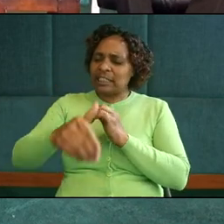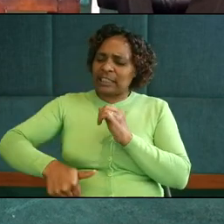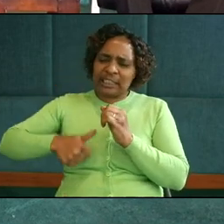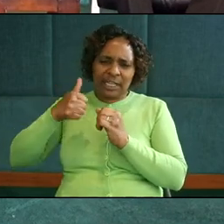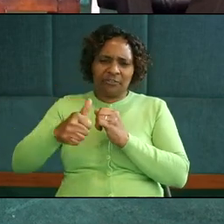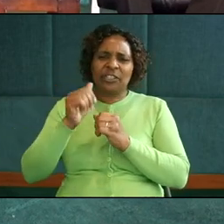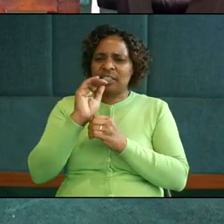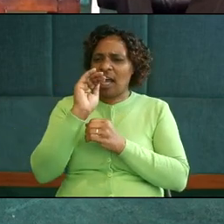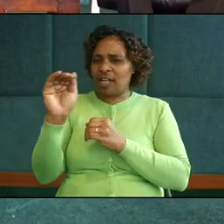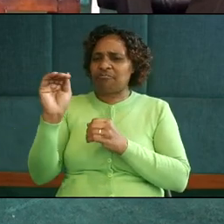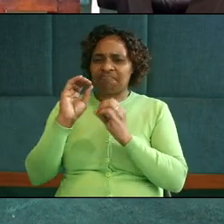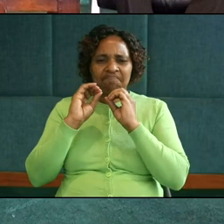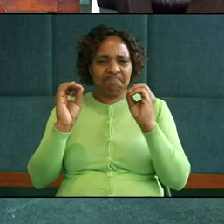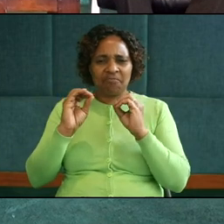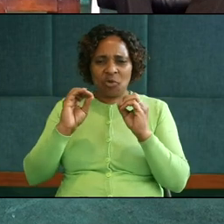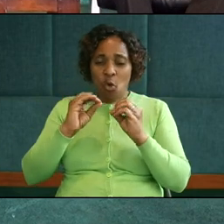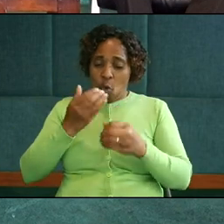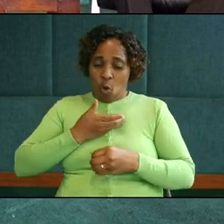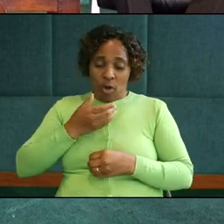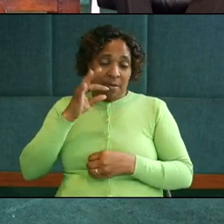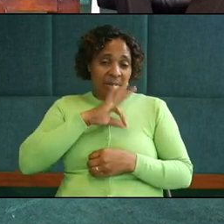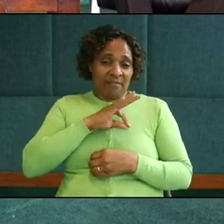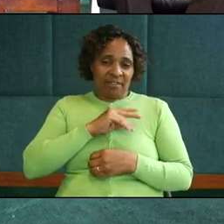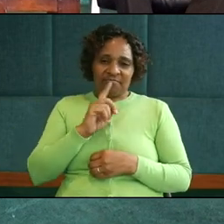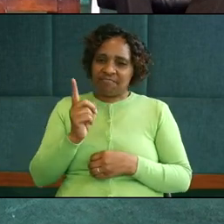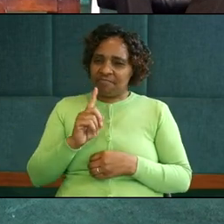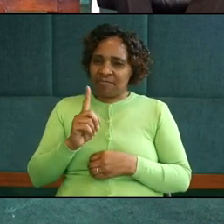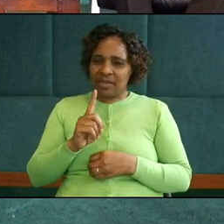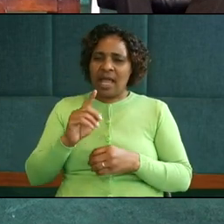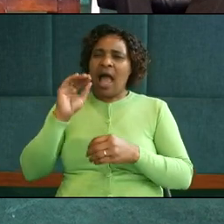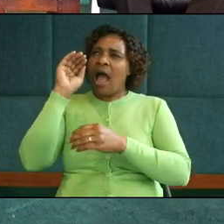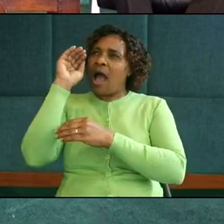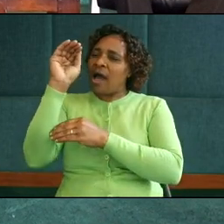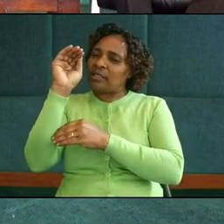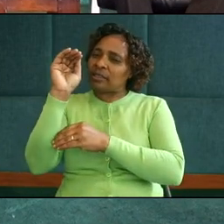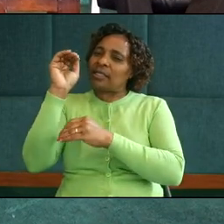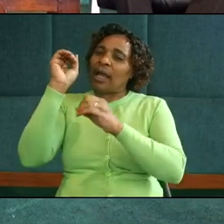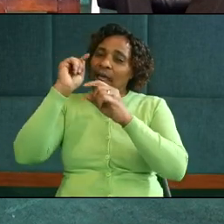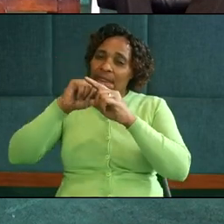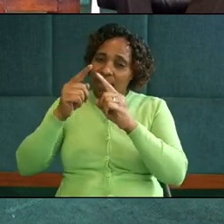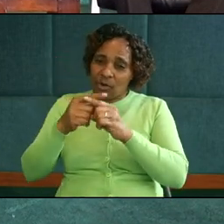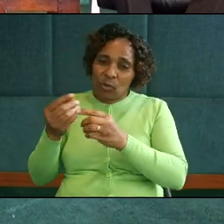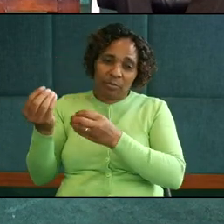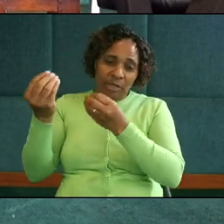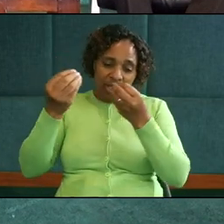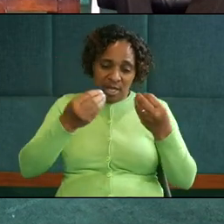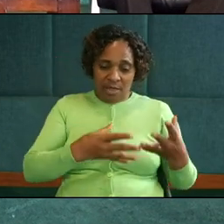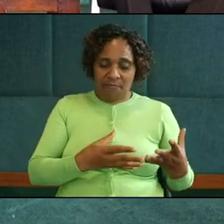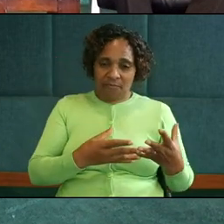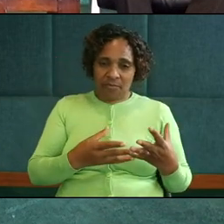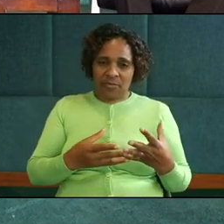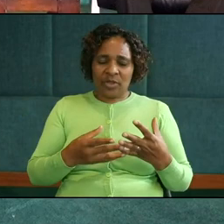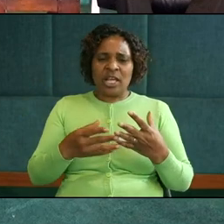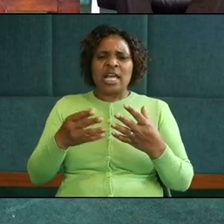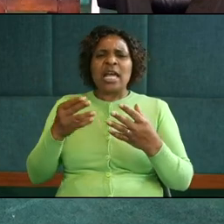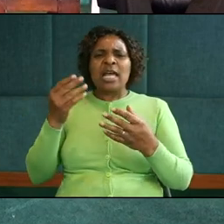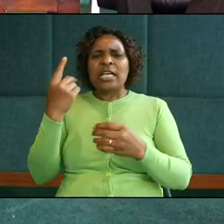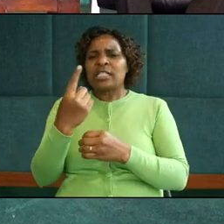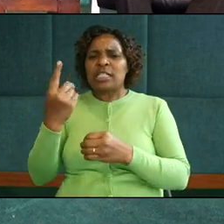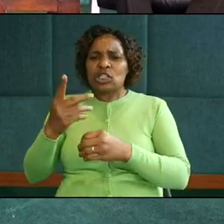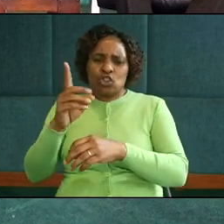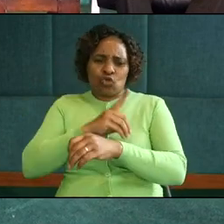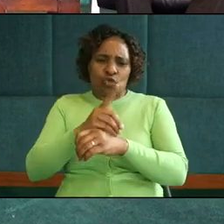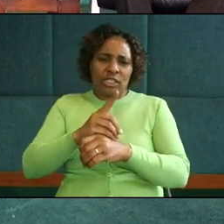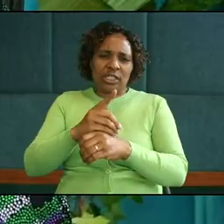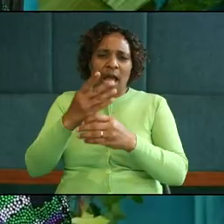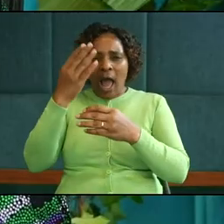asking, merely for our own benefit. We are to ask that we may give. Mm-hmm. And we are to look upon every duty, however